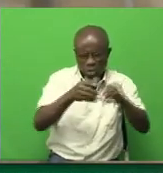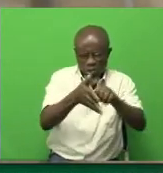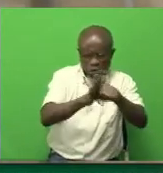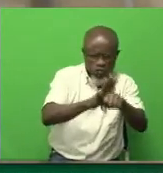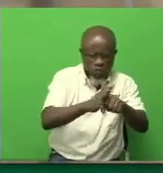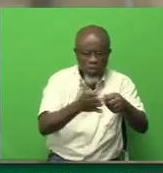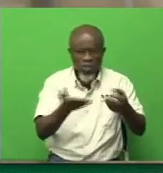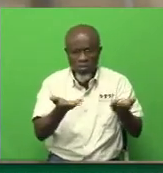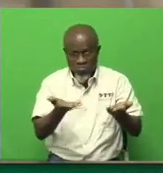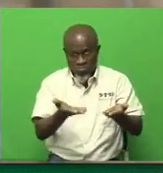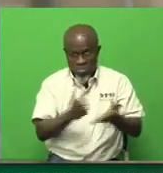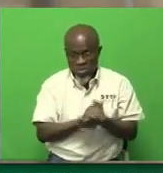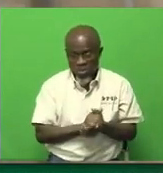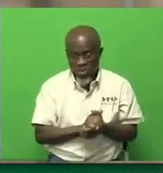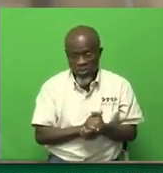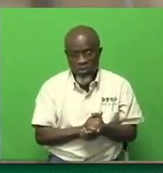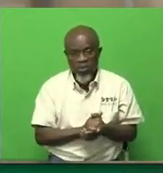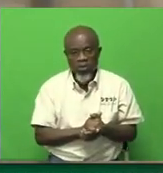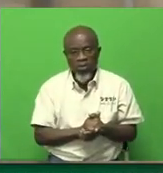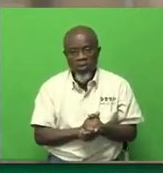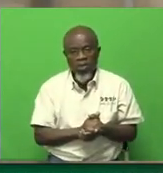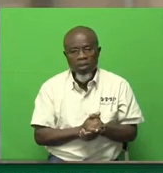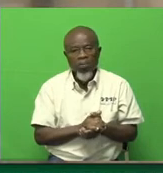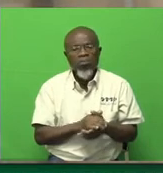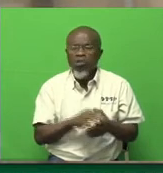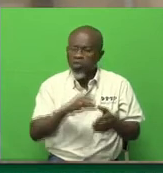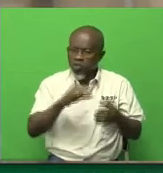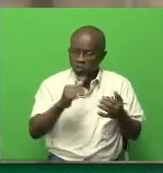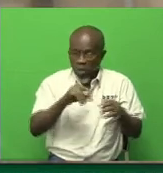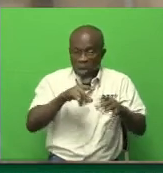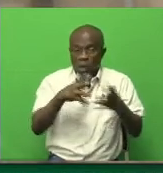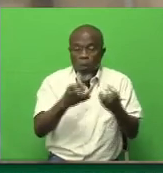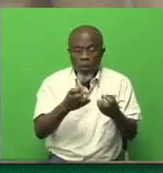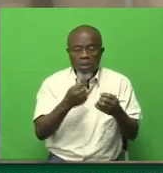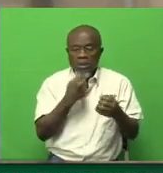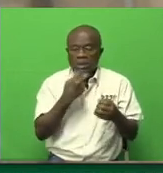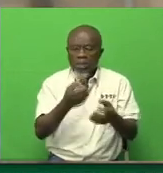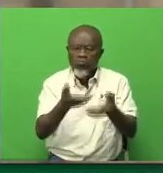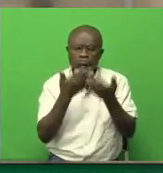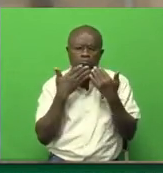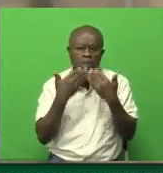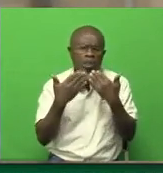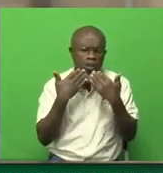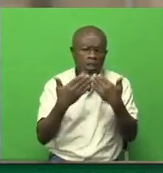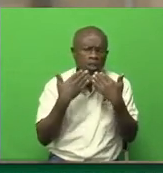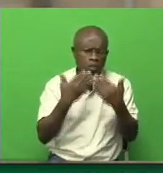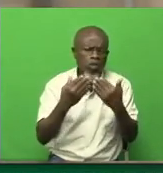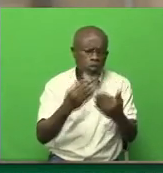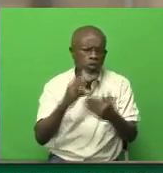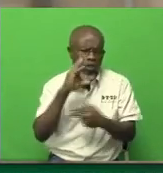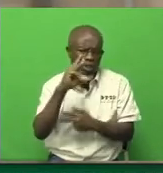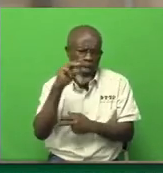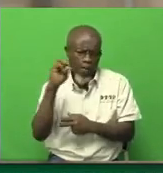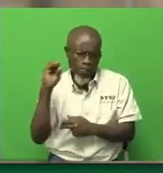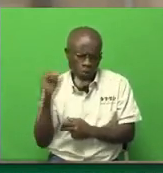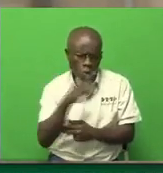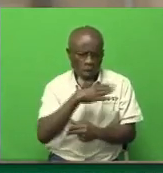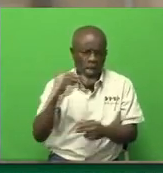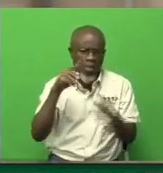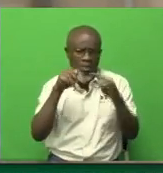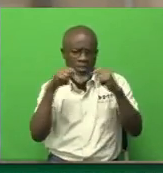I want to take this opportunity and congratulate and thank Dr Roshan parisram and his team of medical